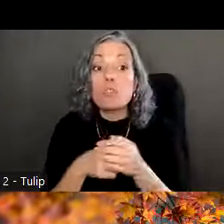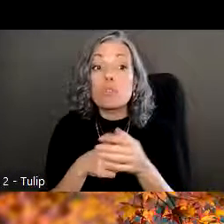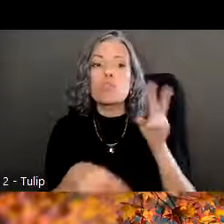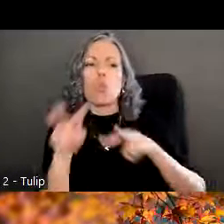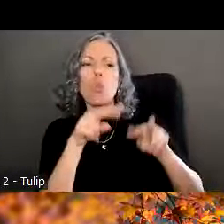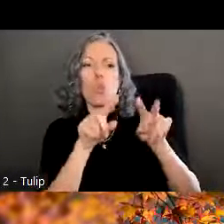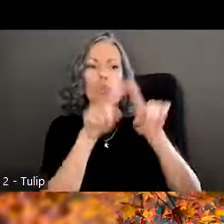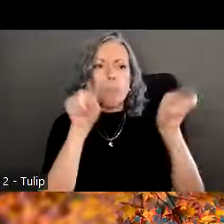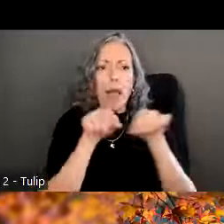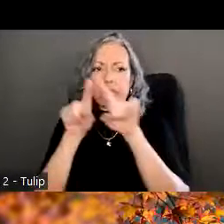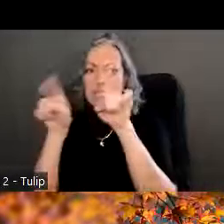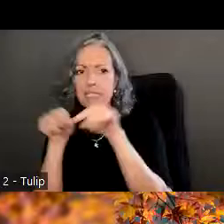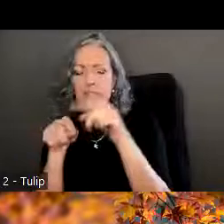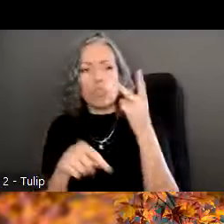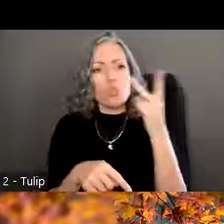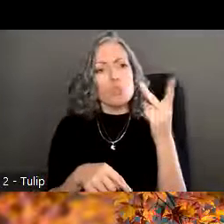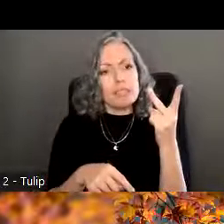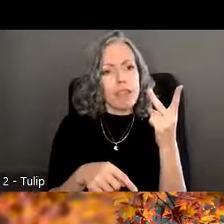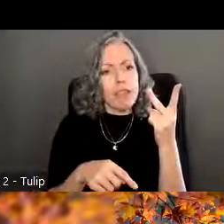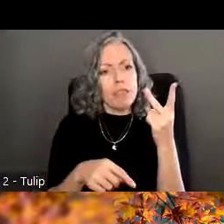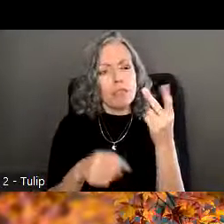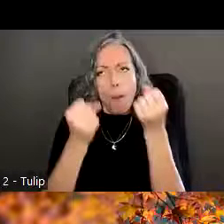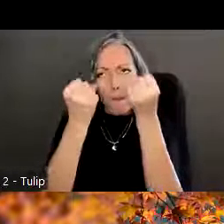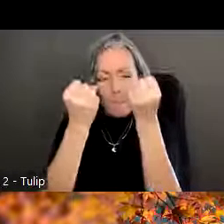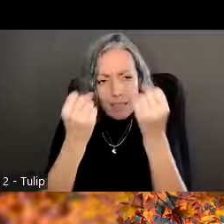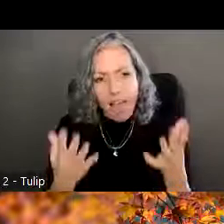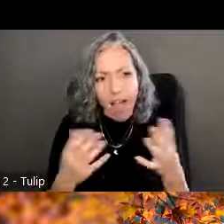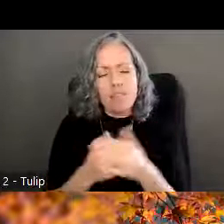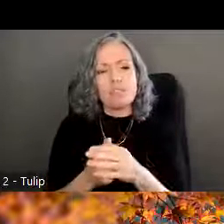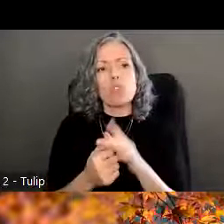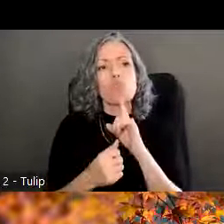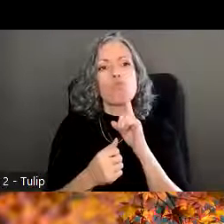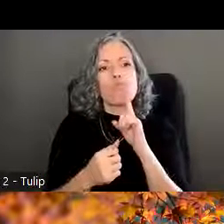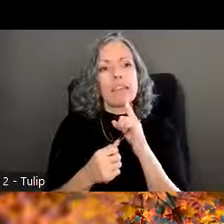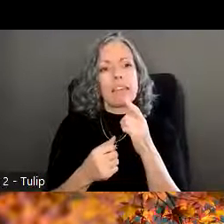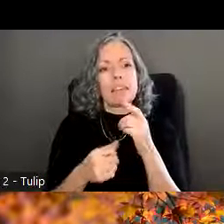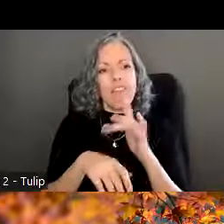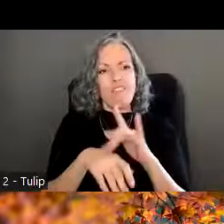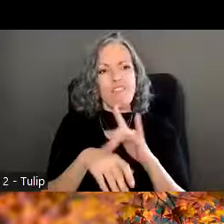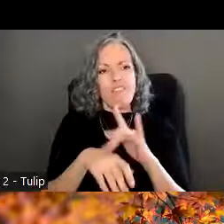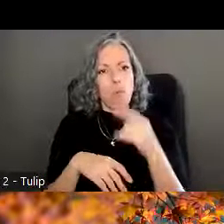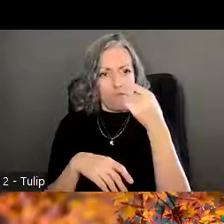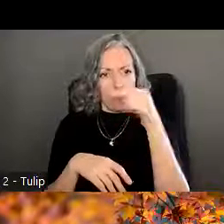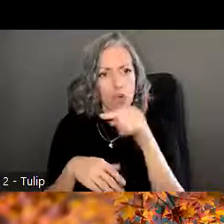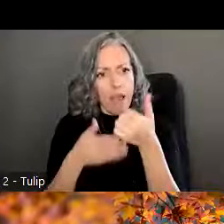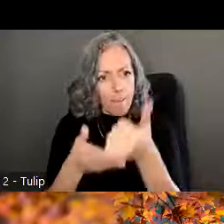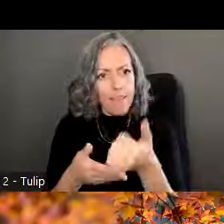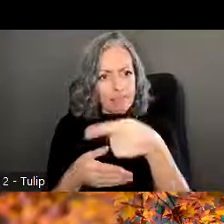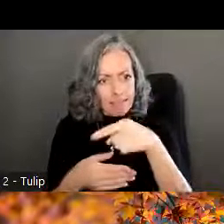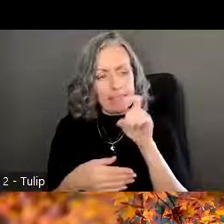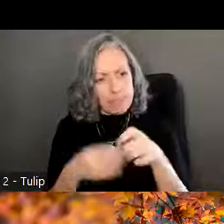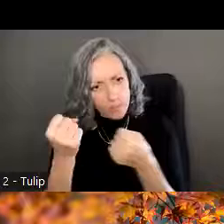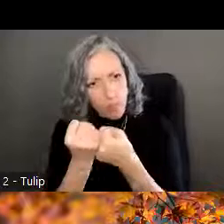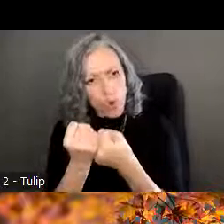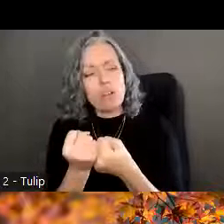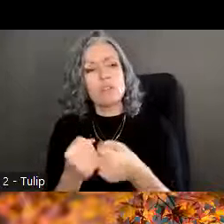boxes alone, you see a lot of things potentially being available for those that need the support